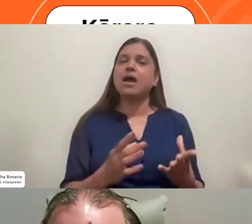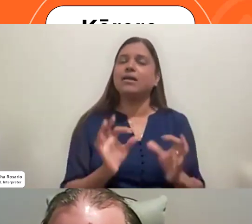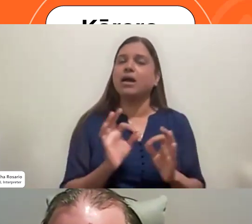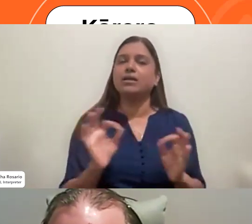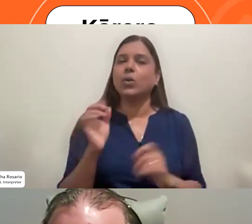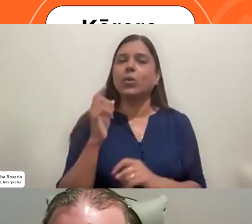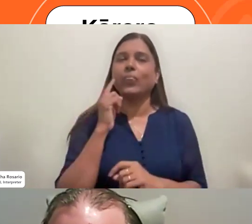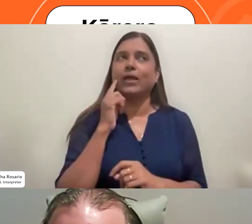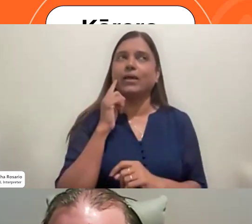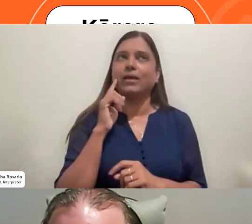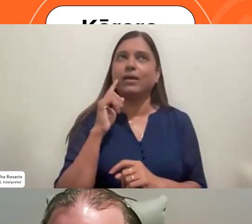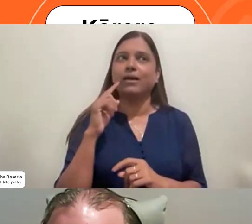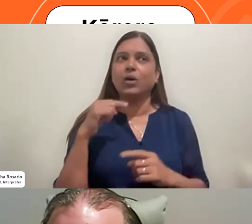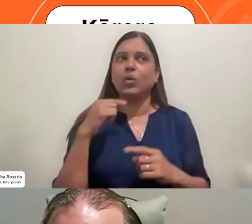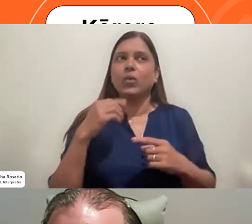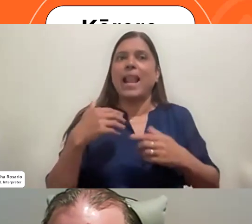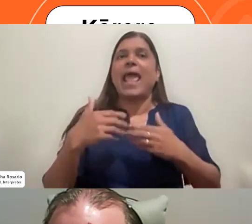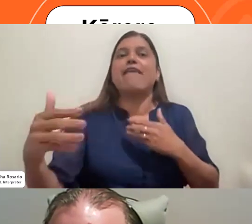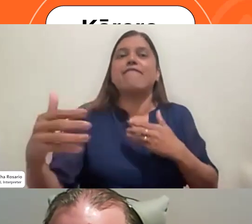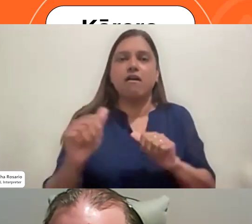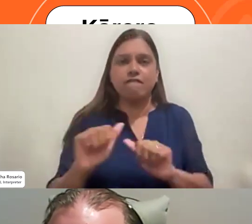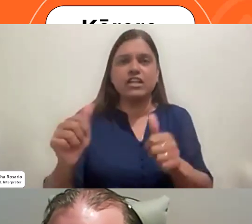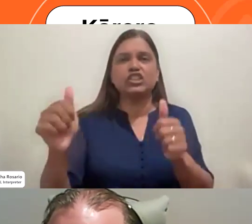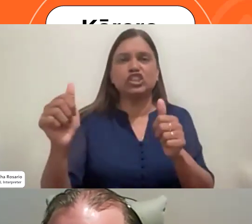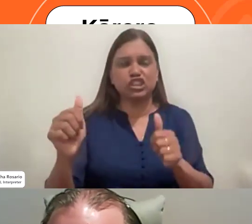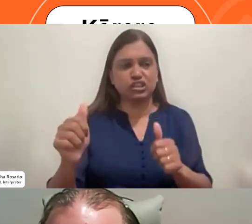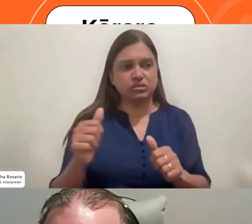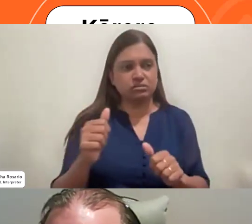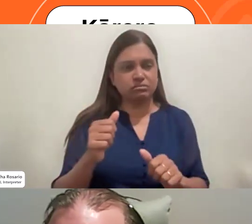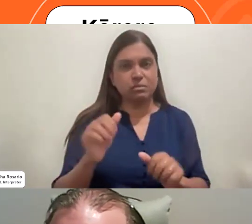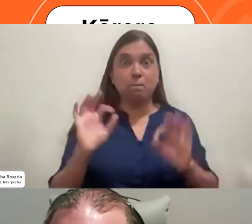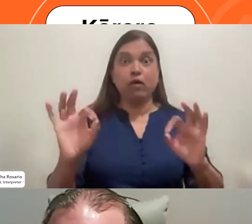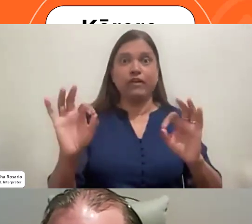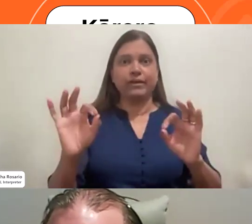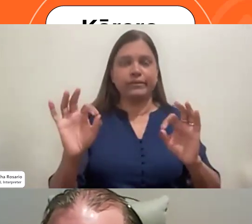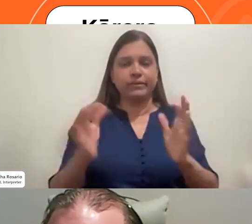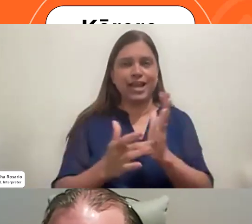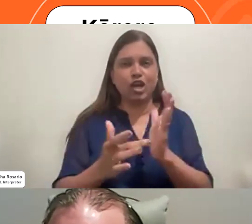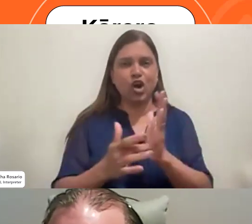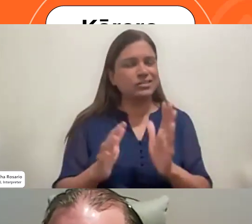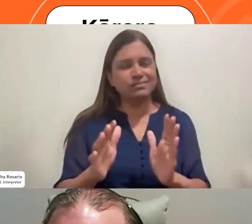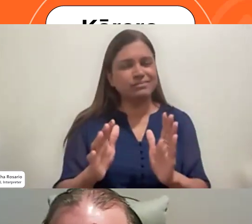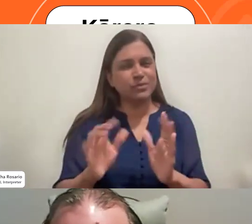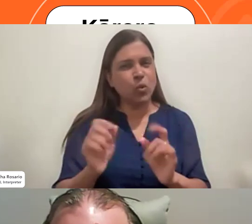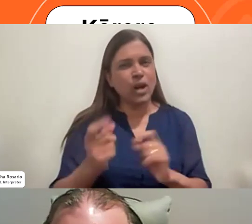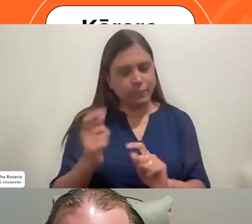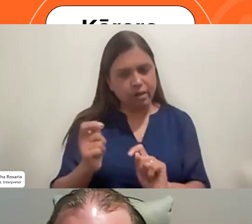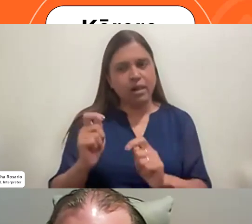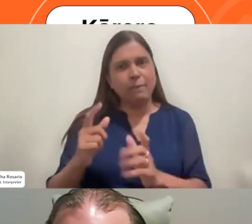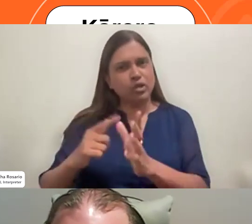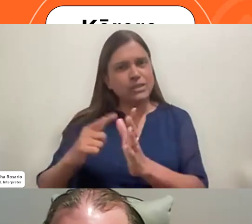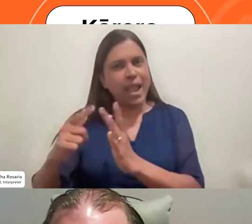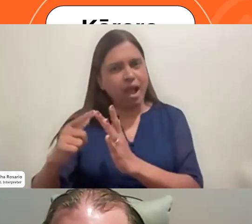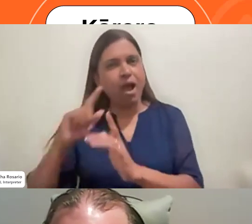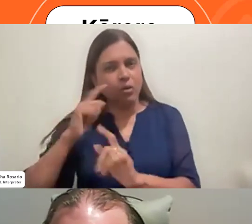ever finish on making technology accessible. We've talked about AI will continue to change the way that we